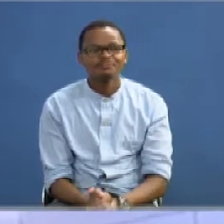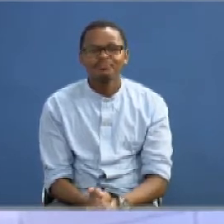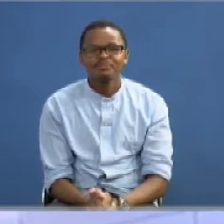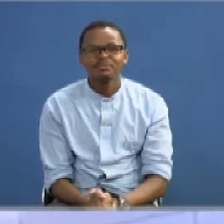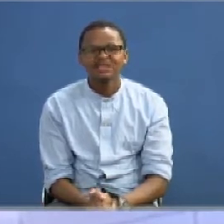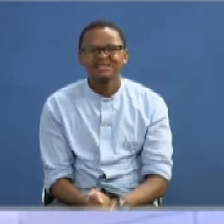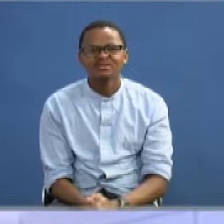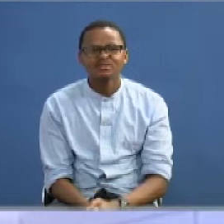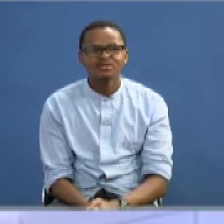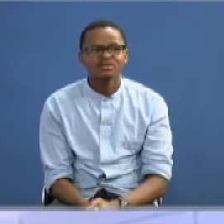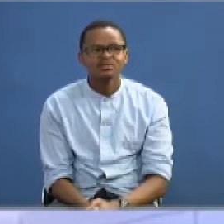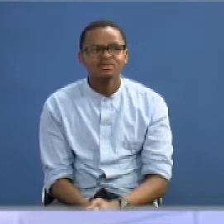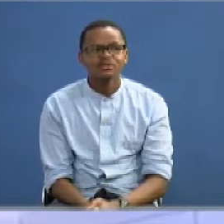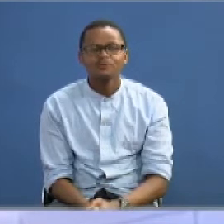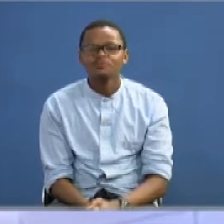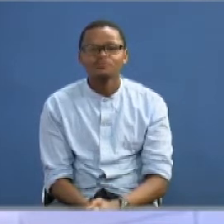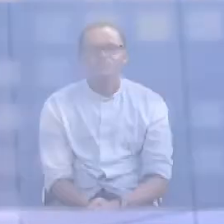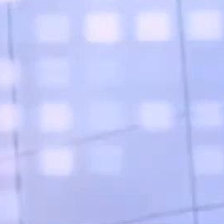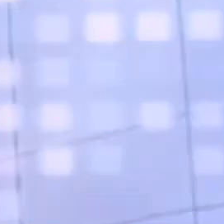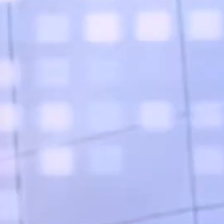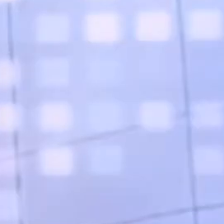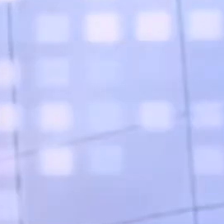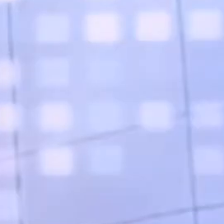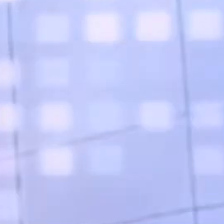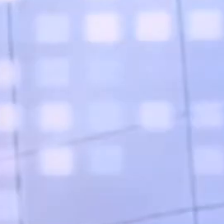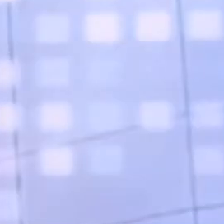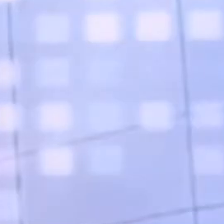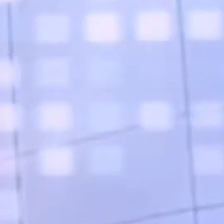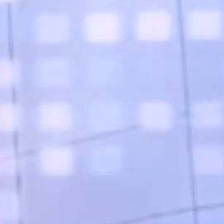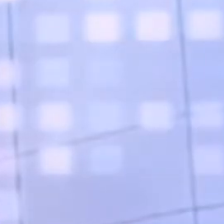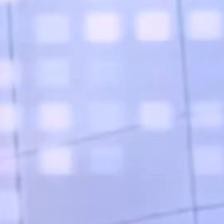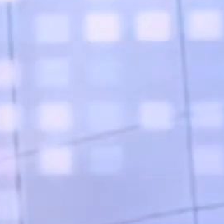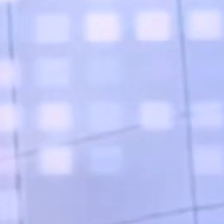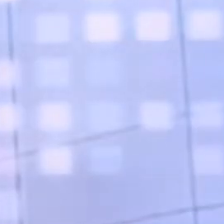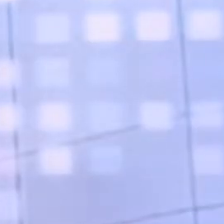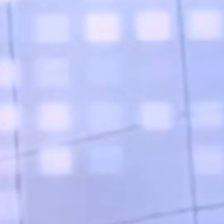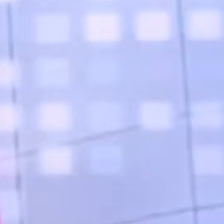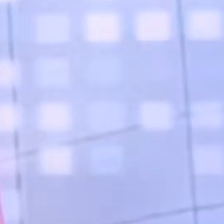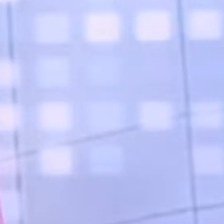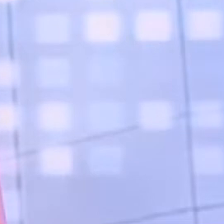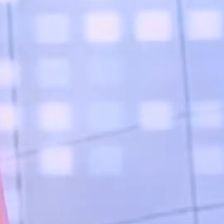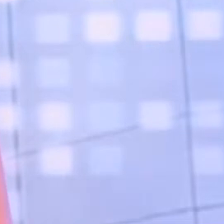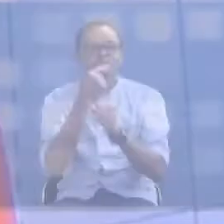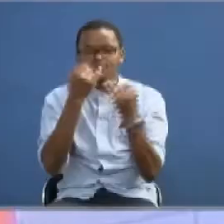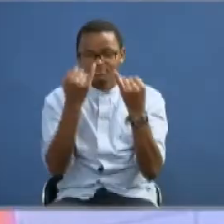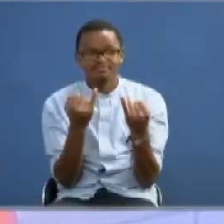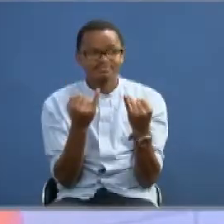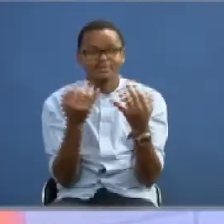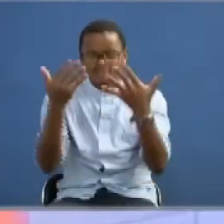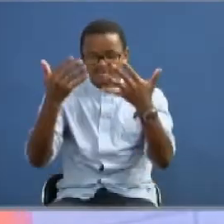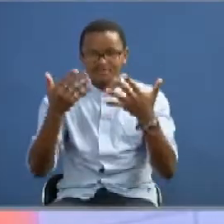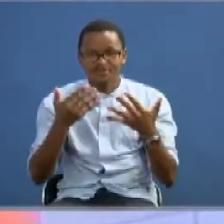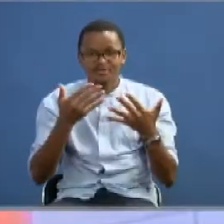Dr. Andrew Mulwa, the CEC for Health in Makueni County, of course, to elaborate what are some of the measures that are being done so far.